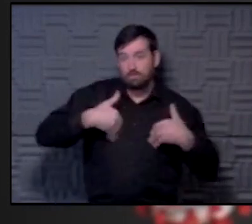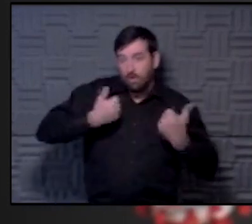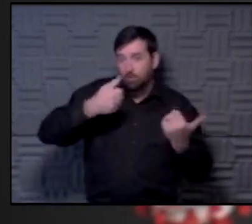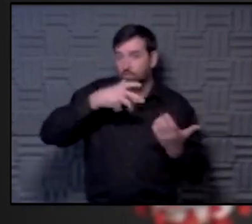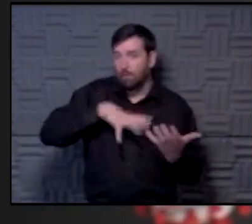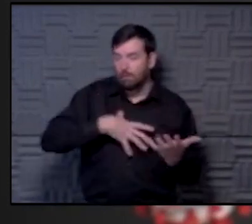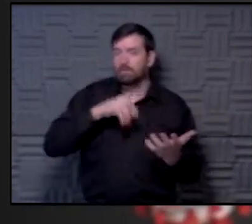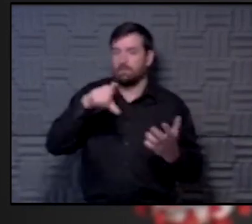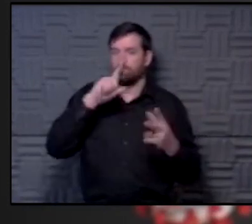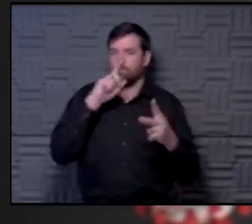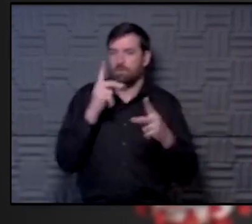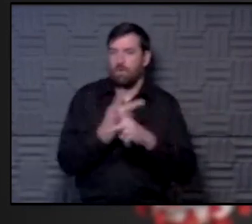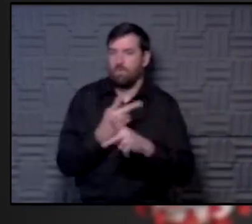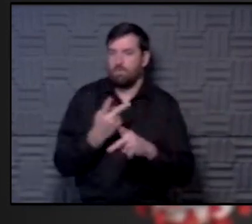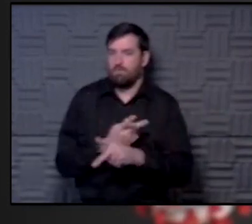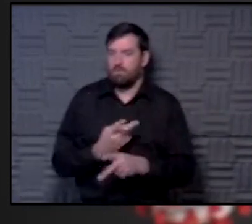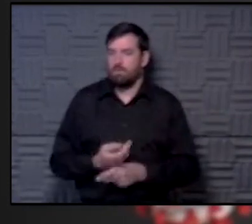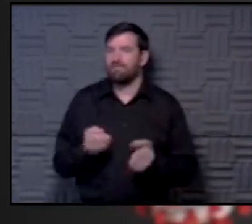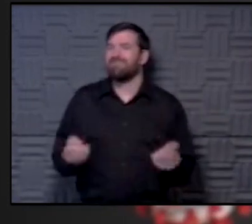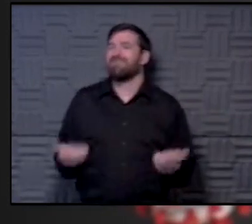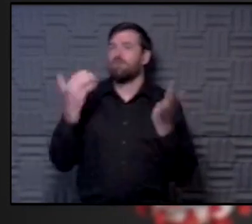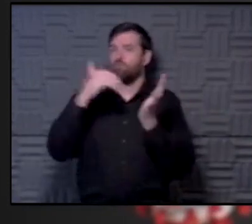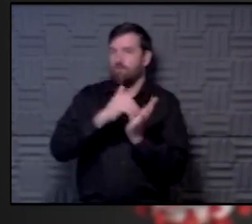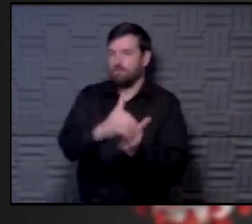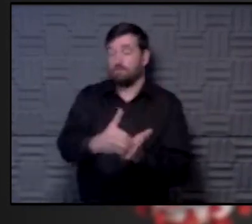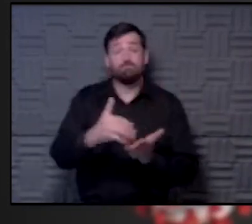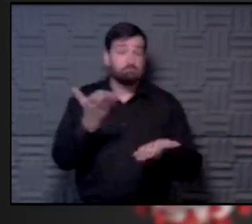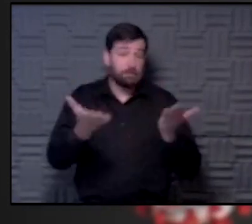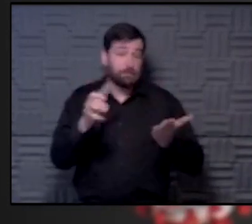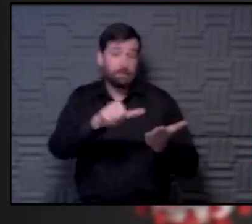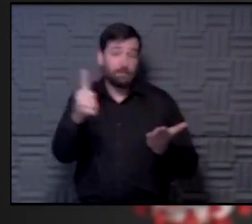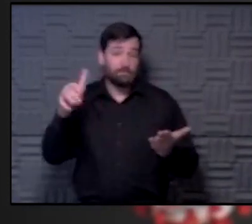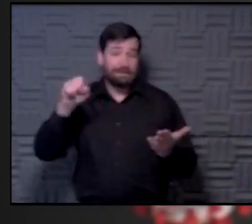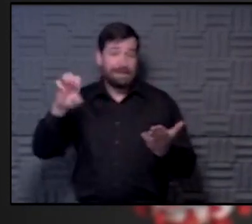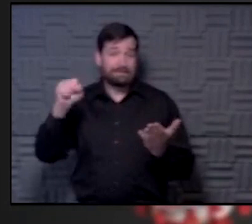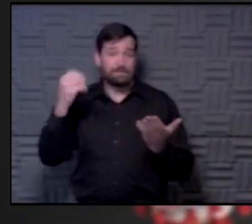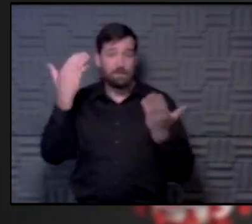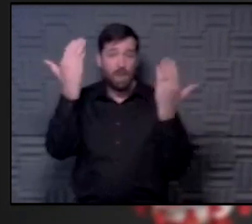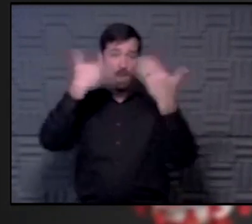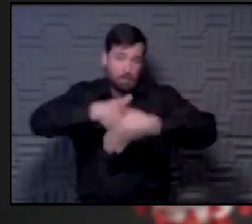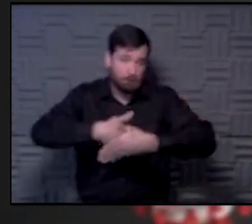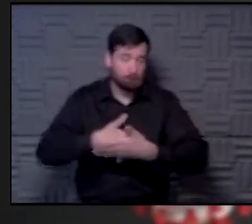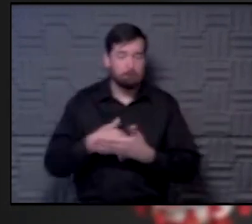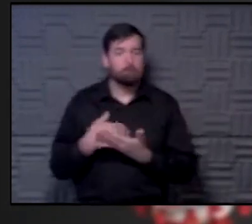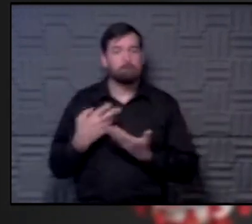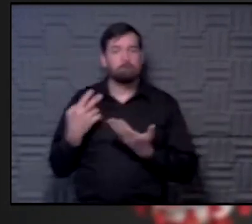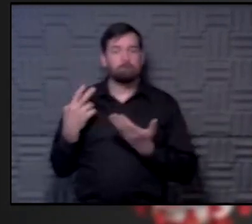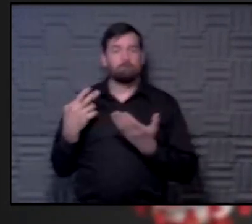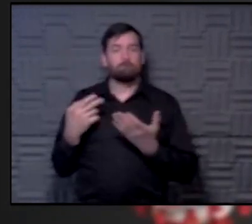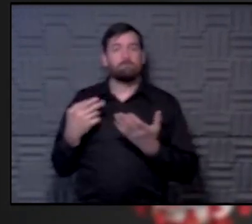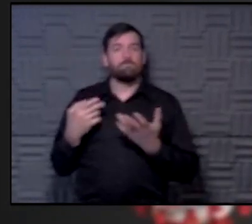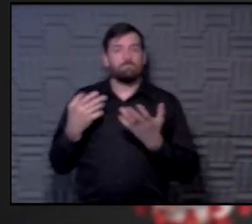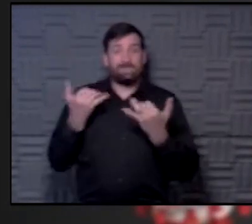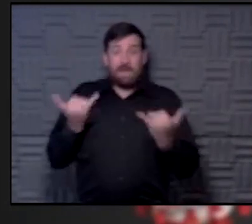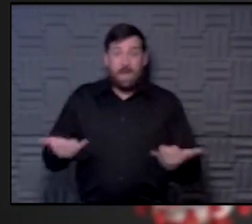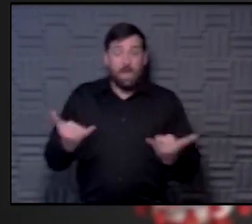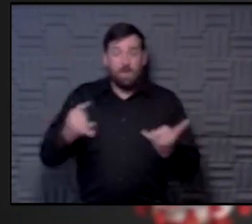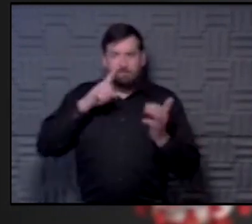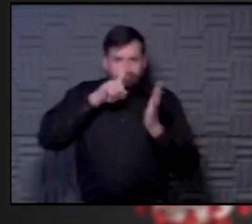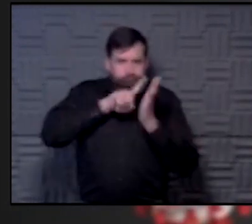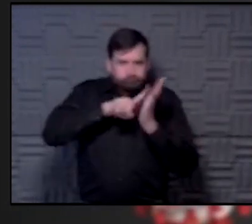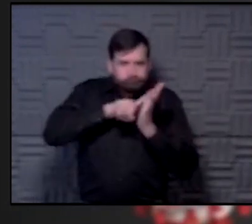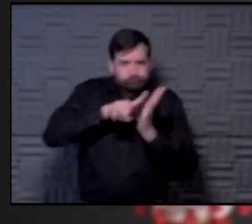calculation about what the rate is, and there may be other cases that were missed, and so they're going through the database with a fine-tooth